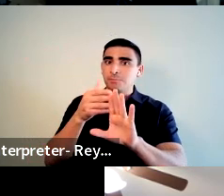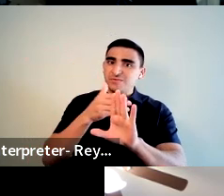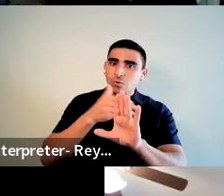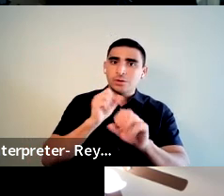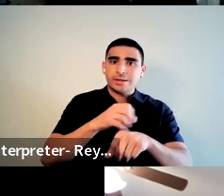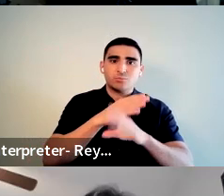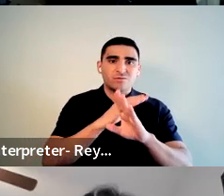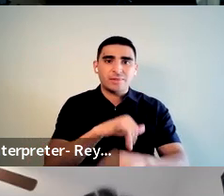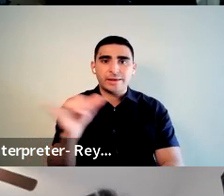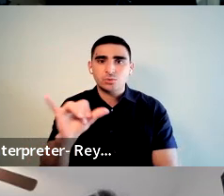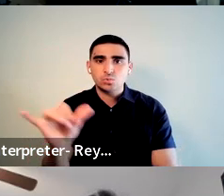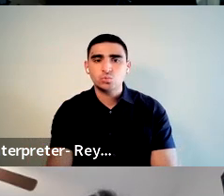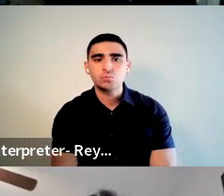thoughts.